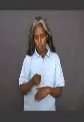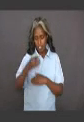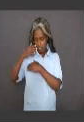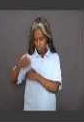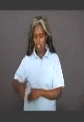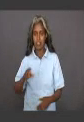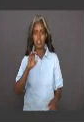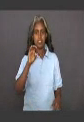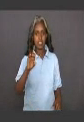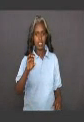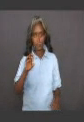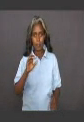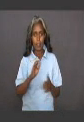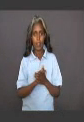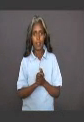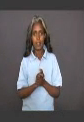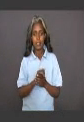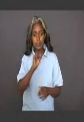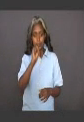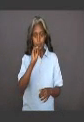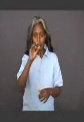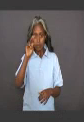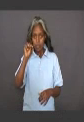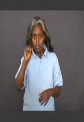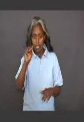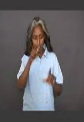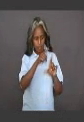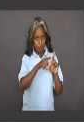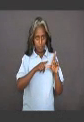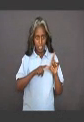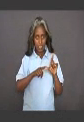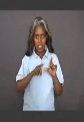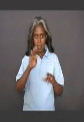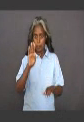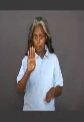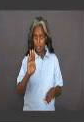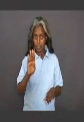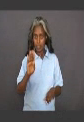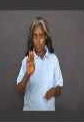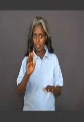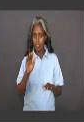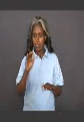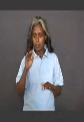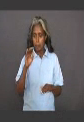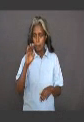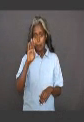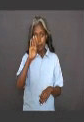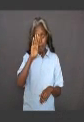C. The sine of angle beta is B over C.